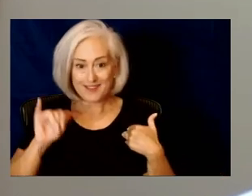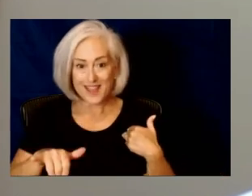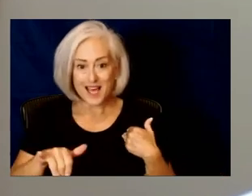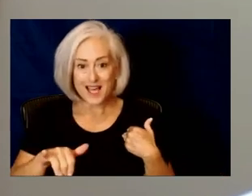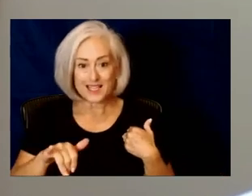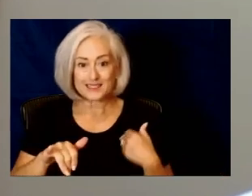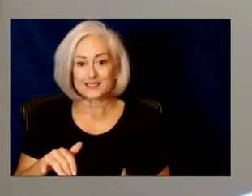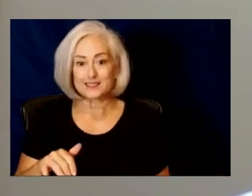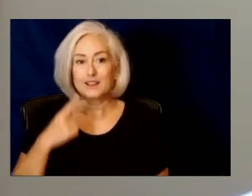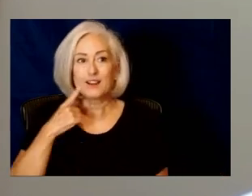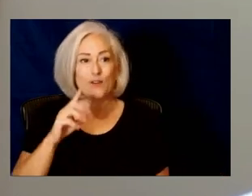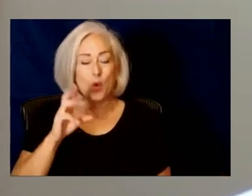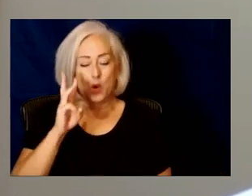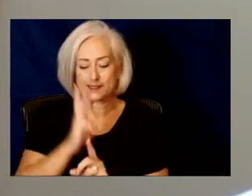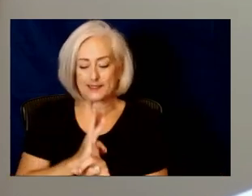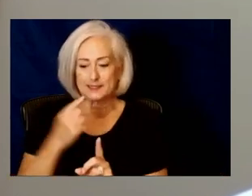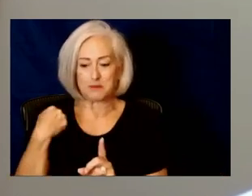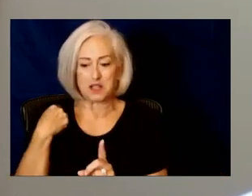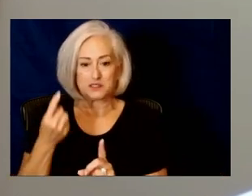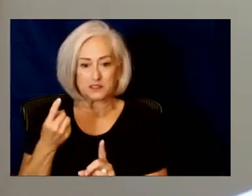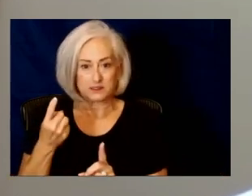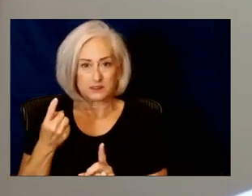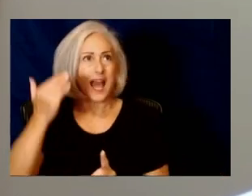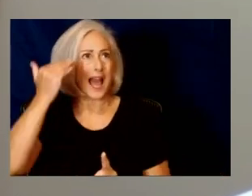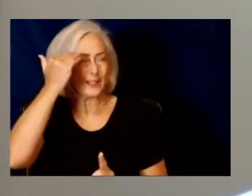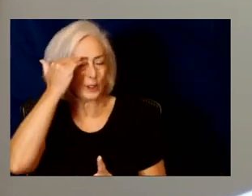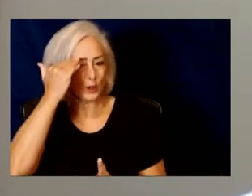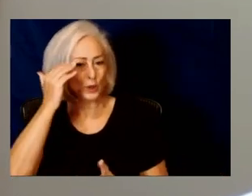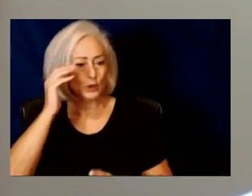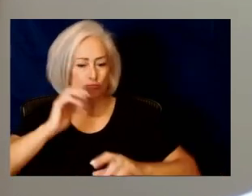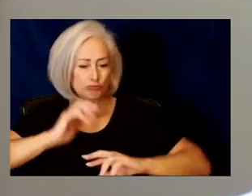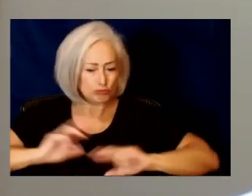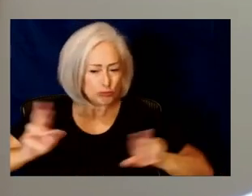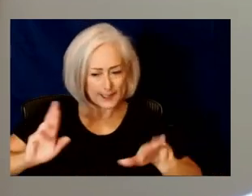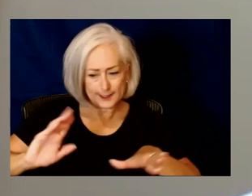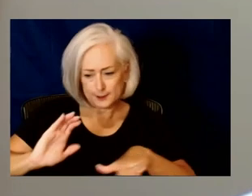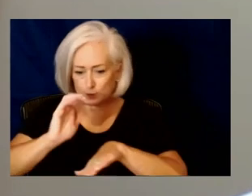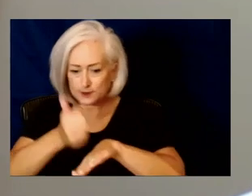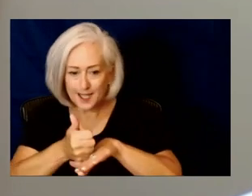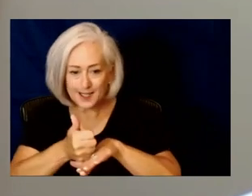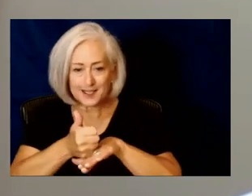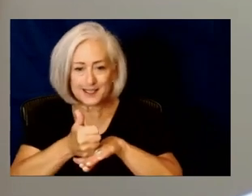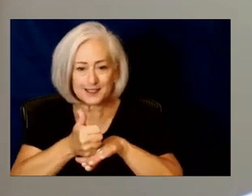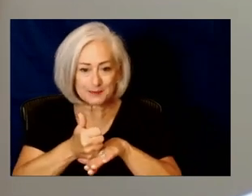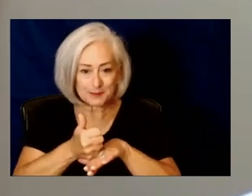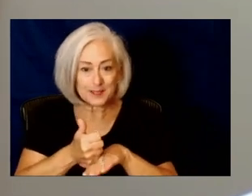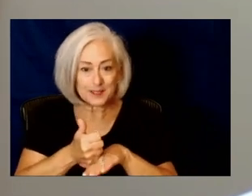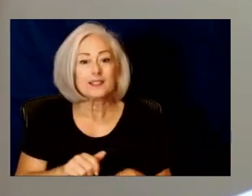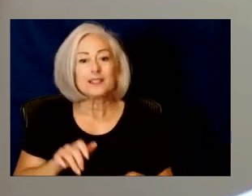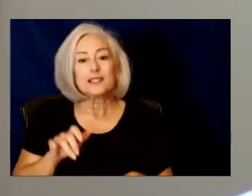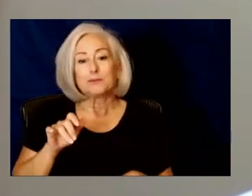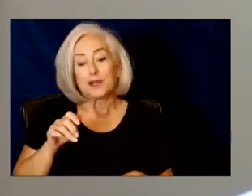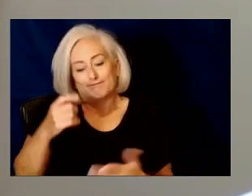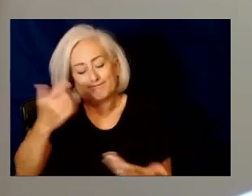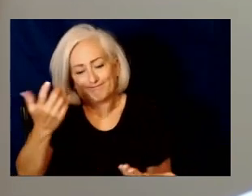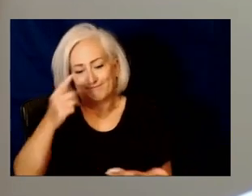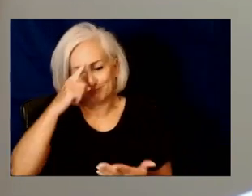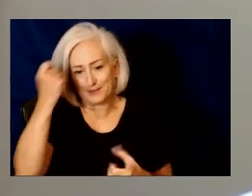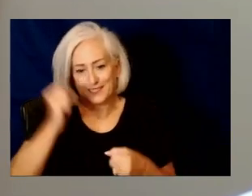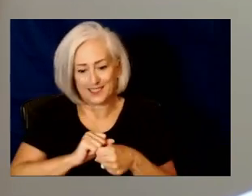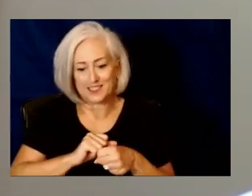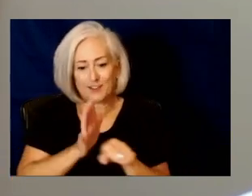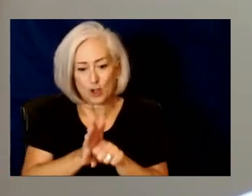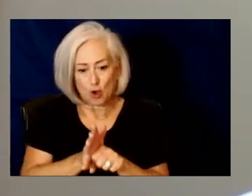the past 6 months where I knew we had it slated to get, but this was one of the other many downsides of COVID is that it pushed